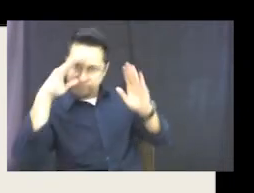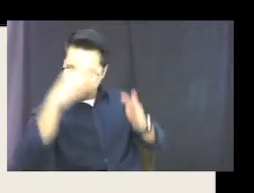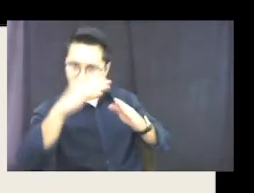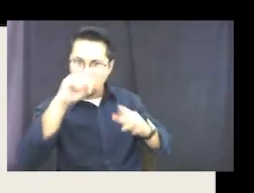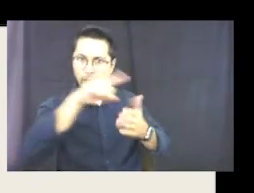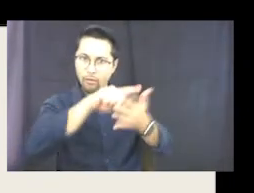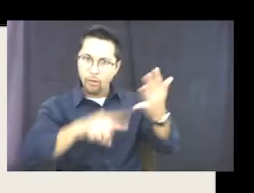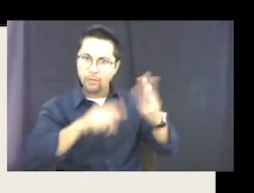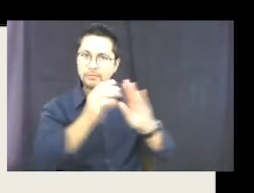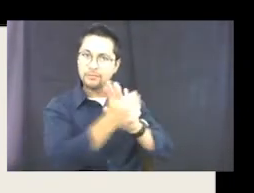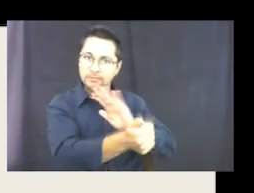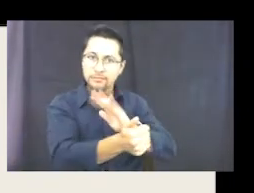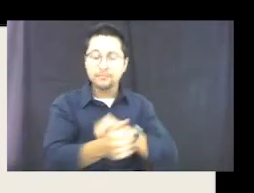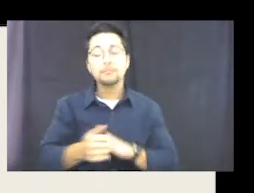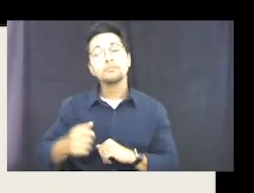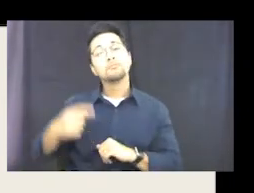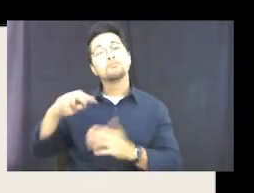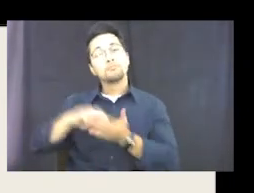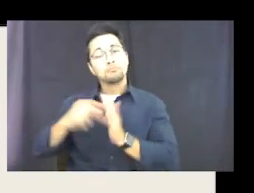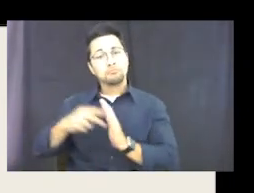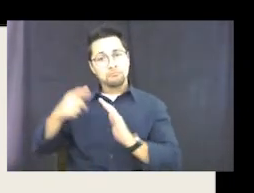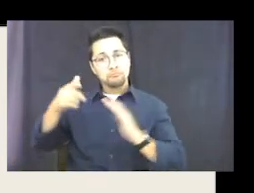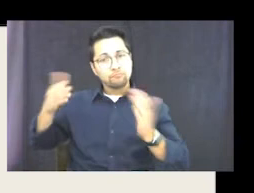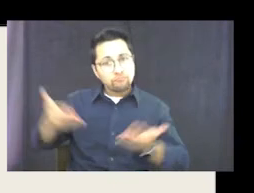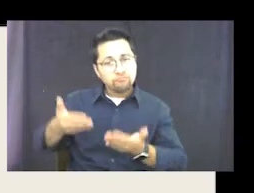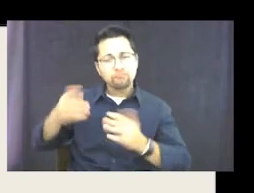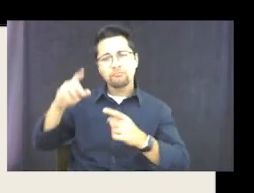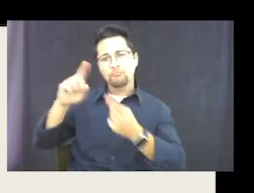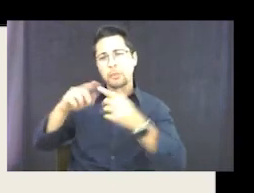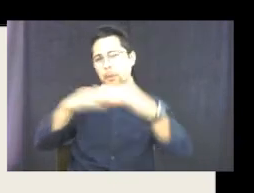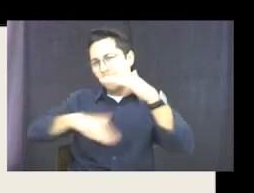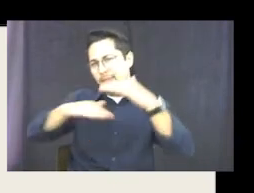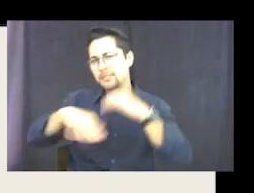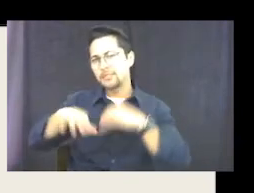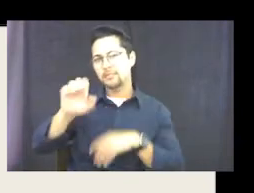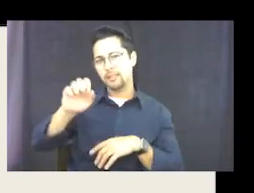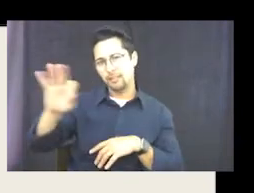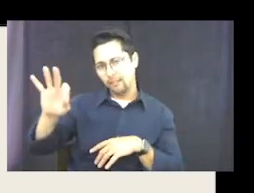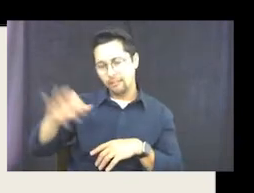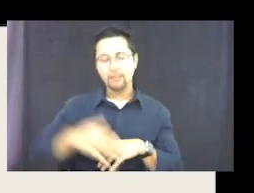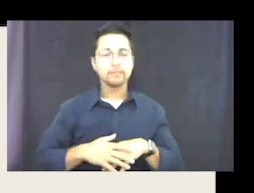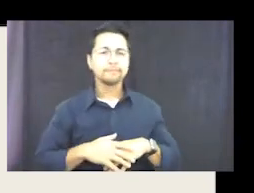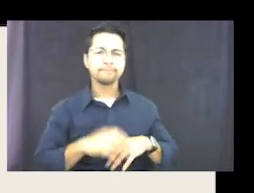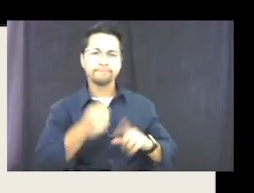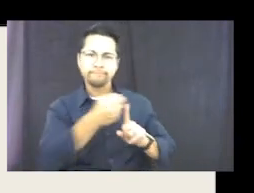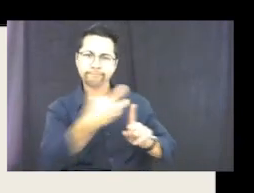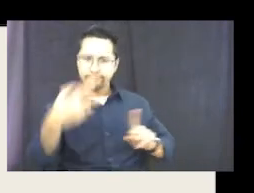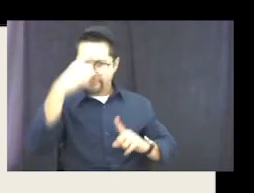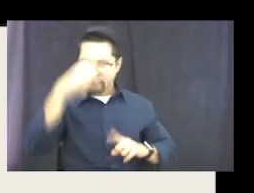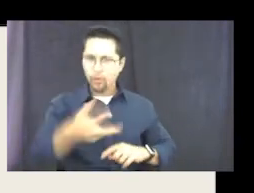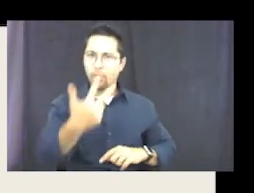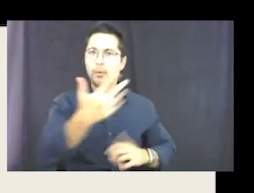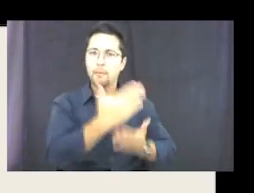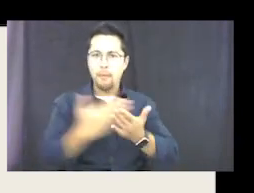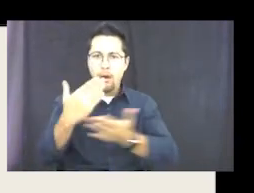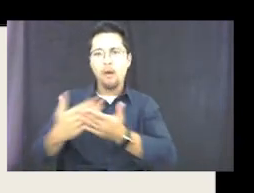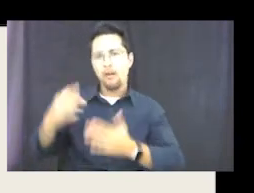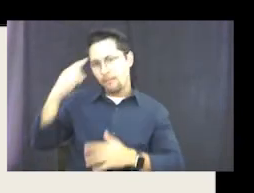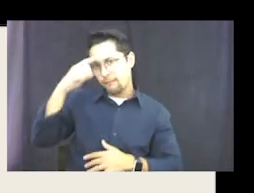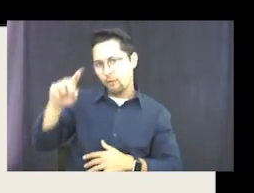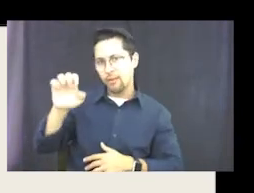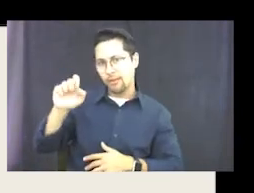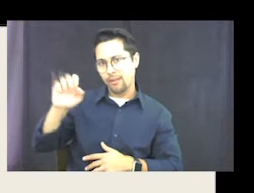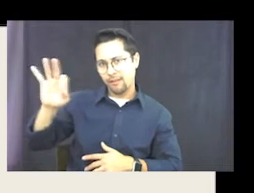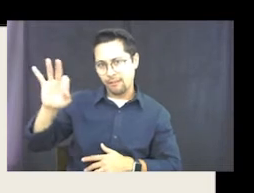this presentation is to introduce you to the basics of executive functioning, dive deeper into the 3 specific components of executive functioning, and